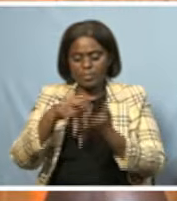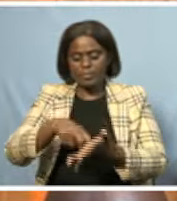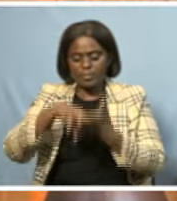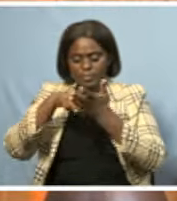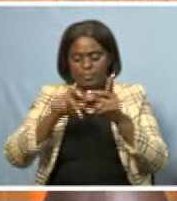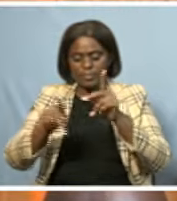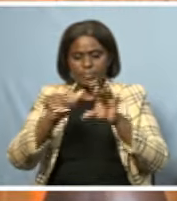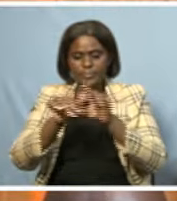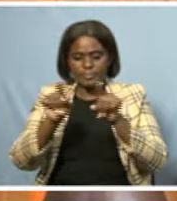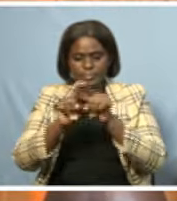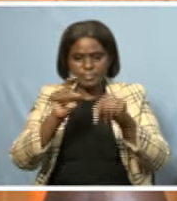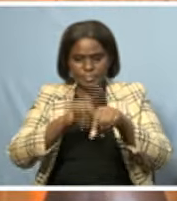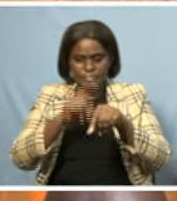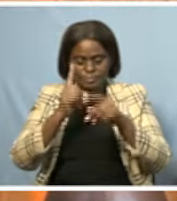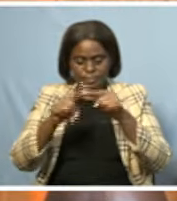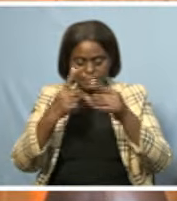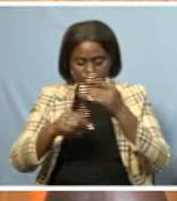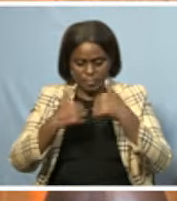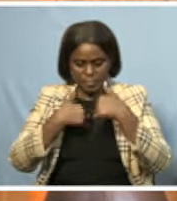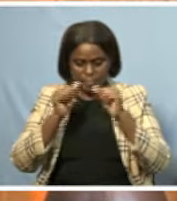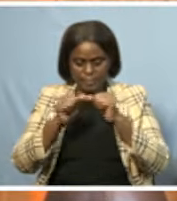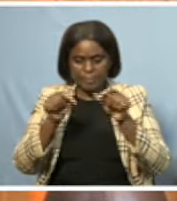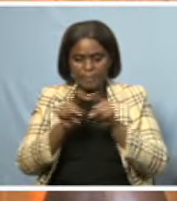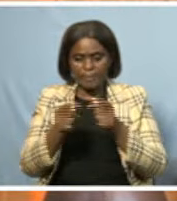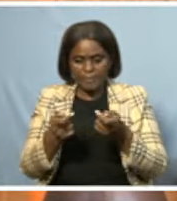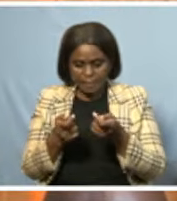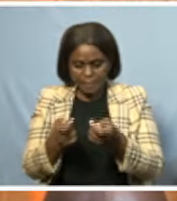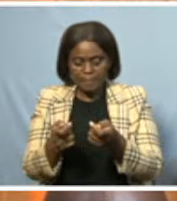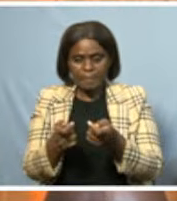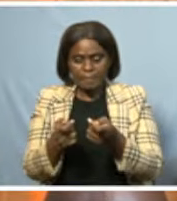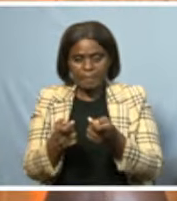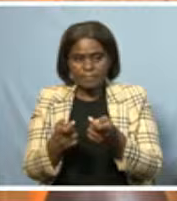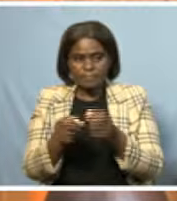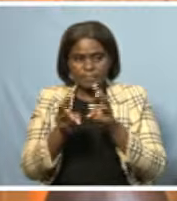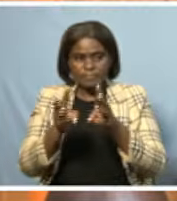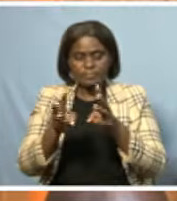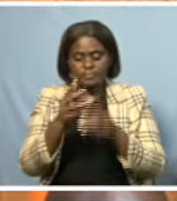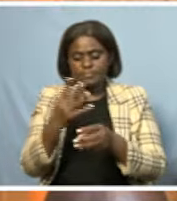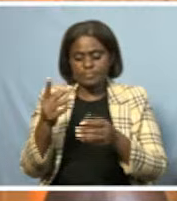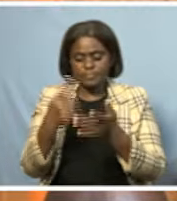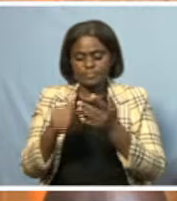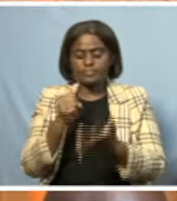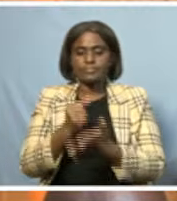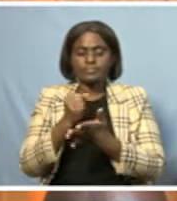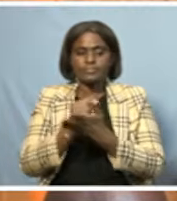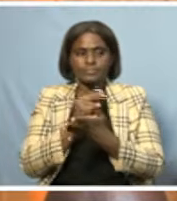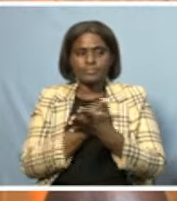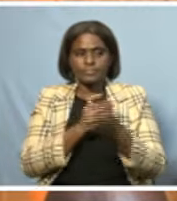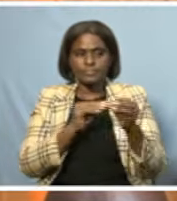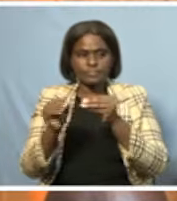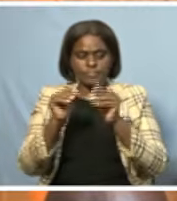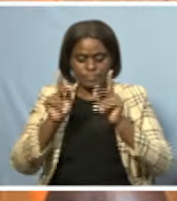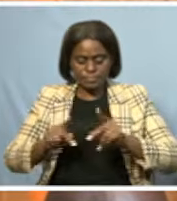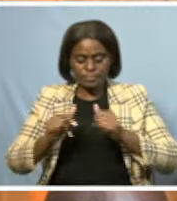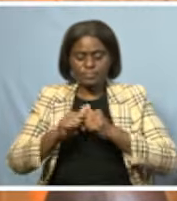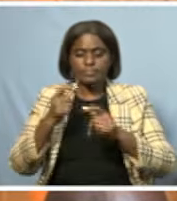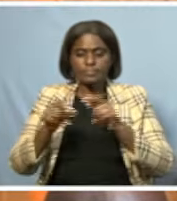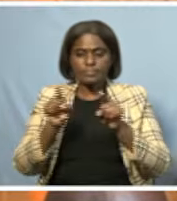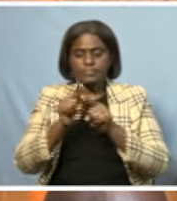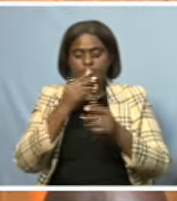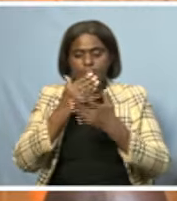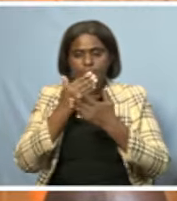in this era, but we can put certain things that help us to move persons with disabilities